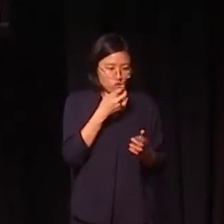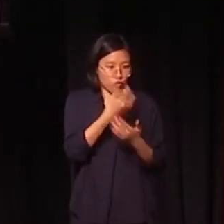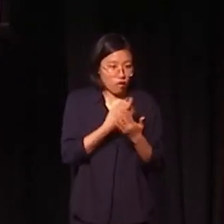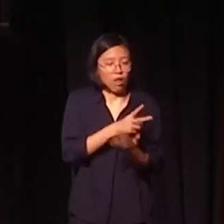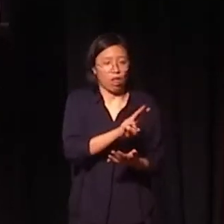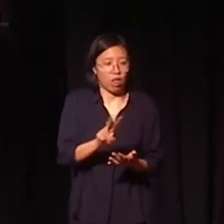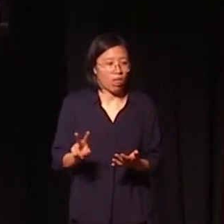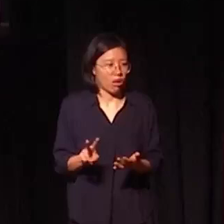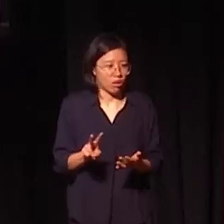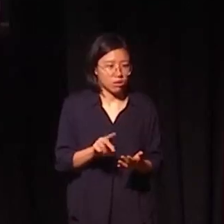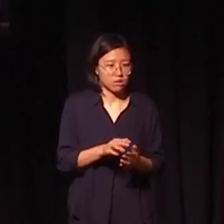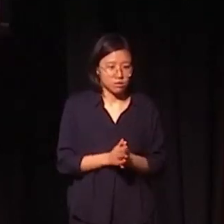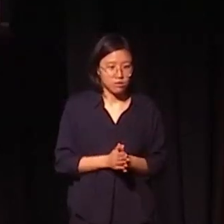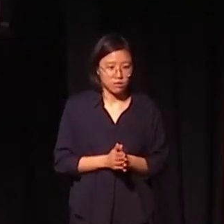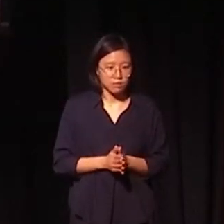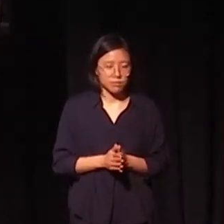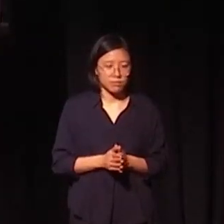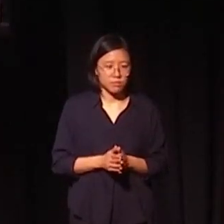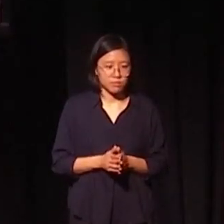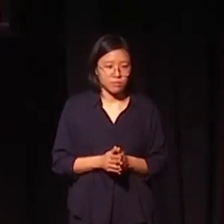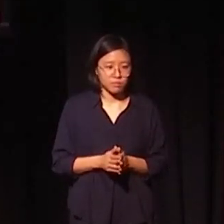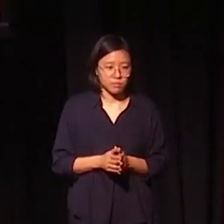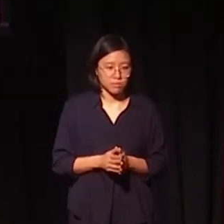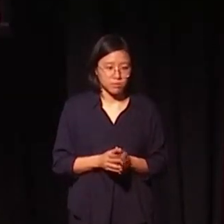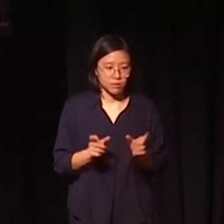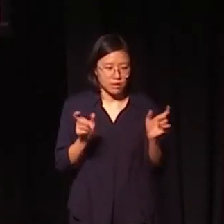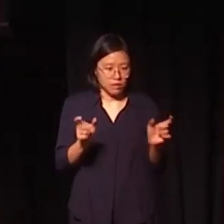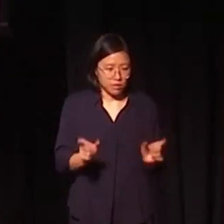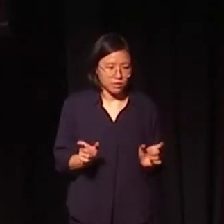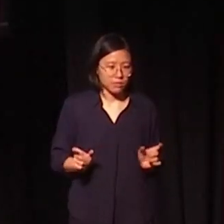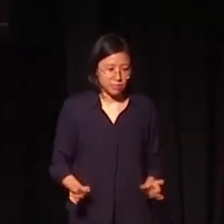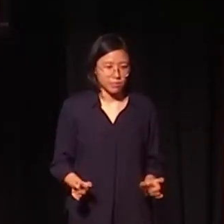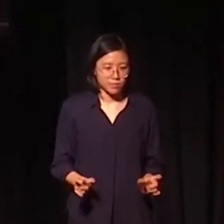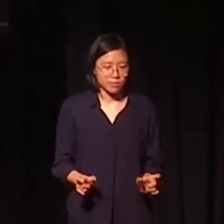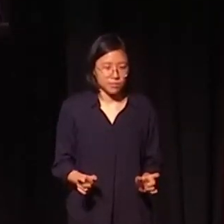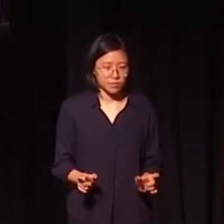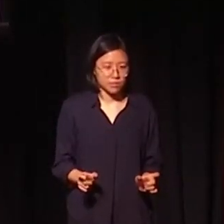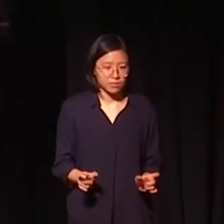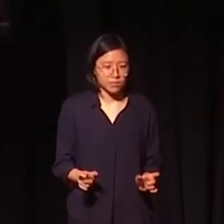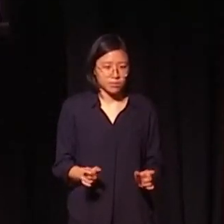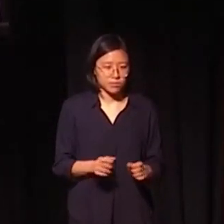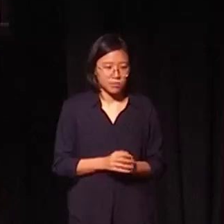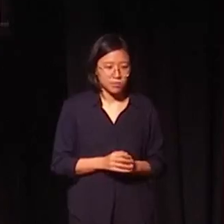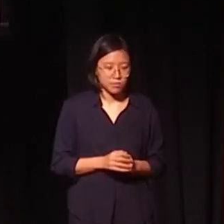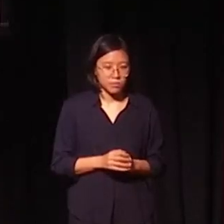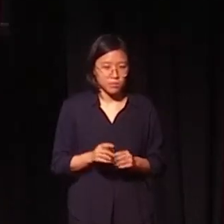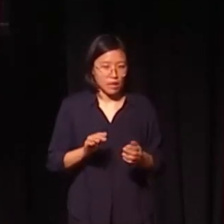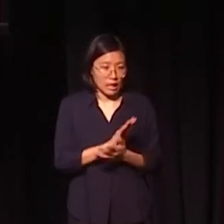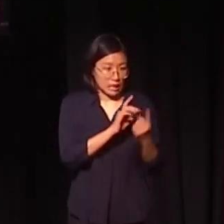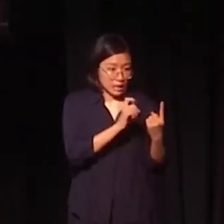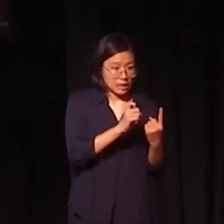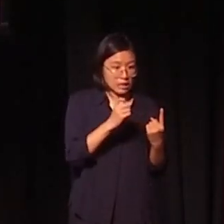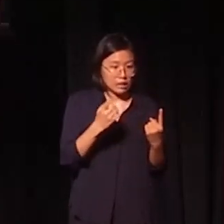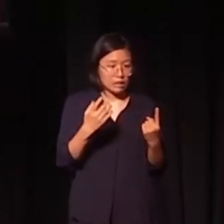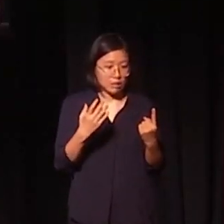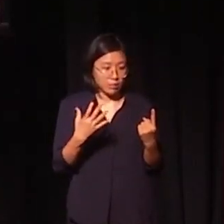temptation to map sign languages directly onto spoken languages. But research that began in the 1950s in